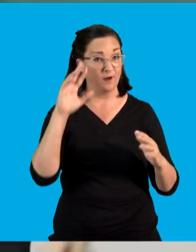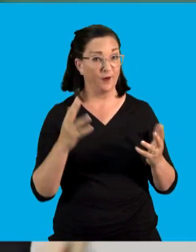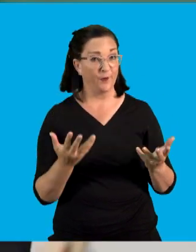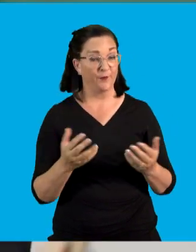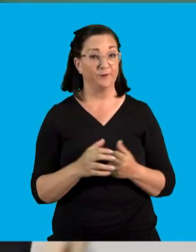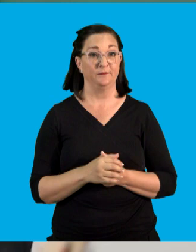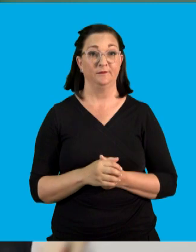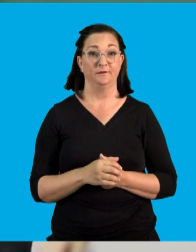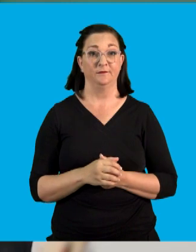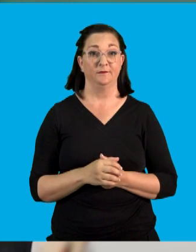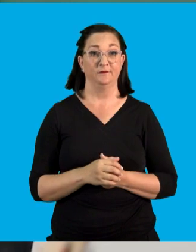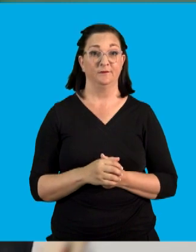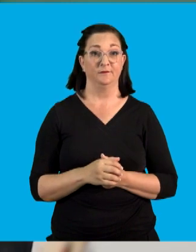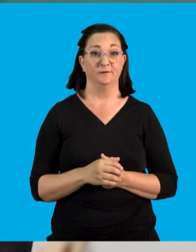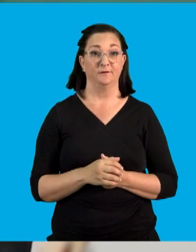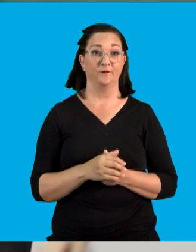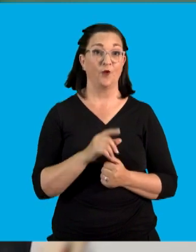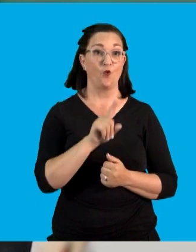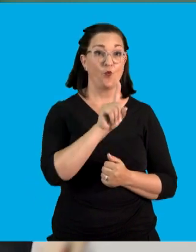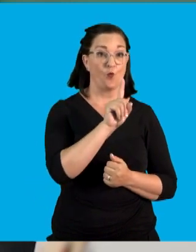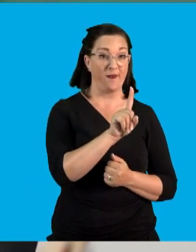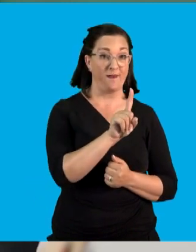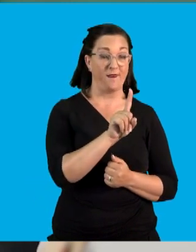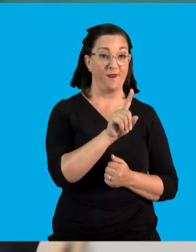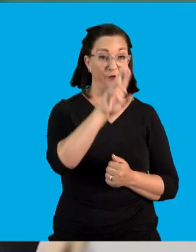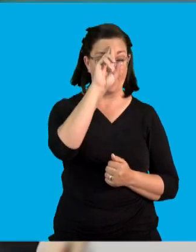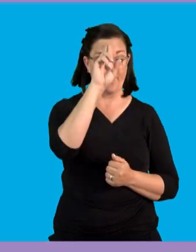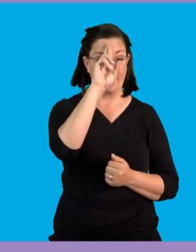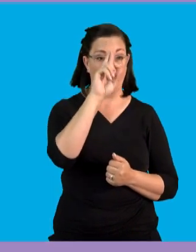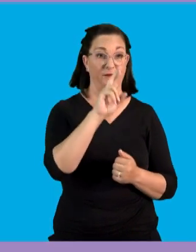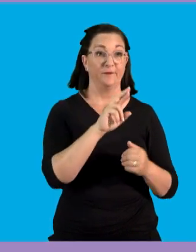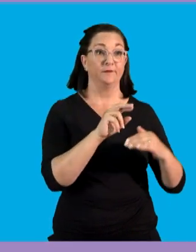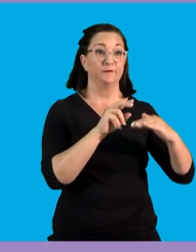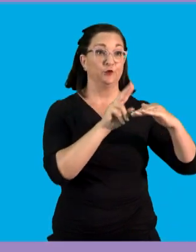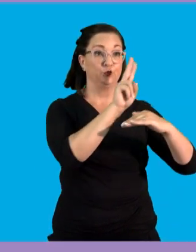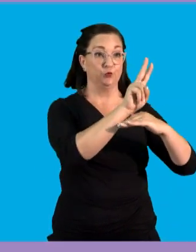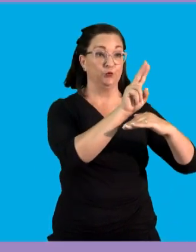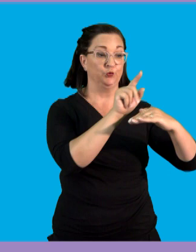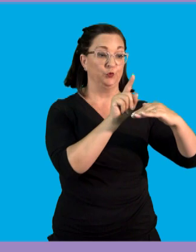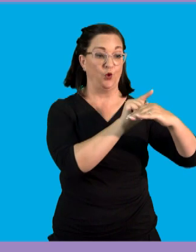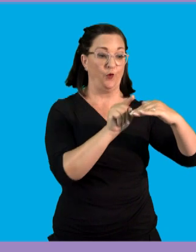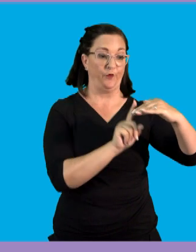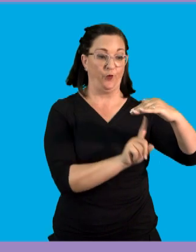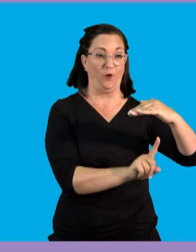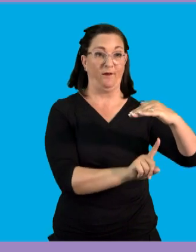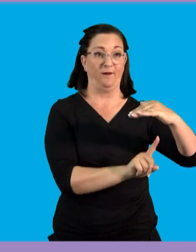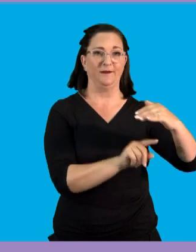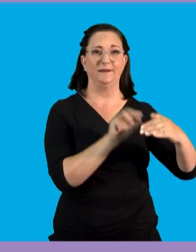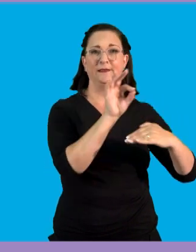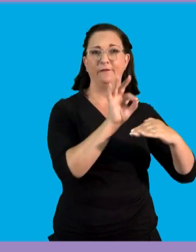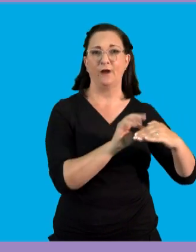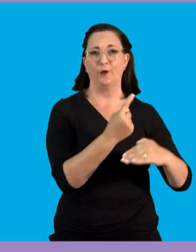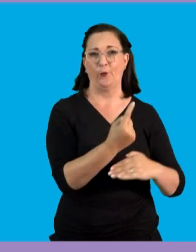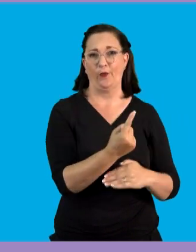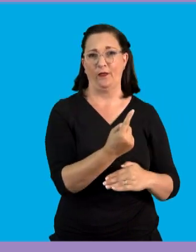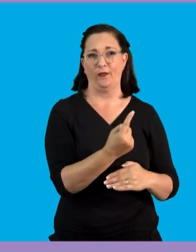how to do that? That reminds us of the properties of 1. So if I am going to change the 2 to a fraction,